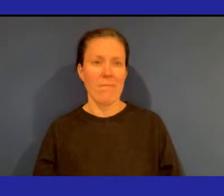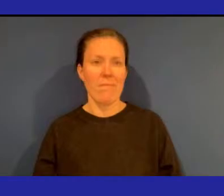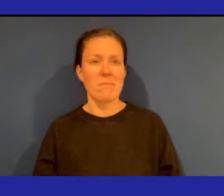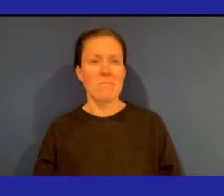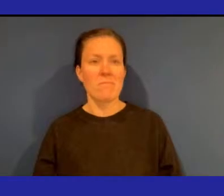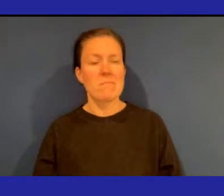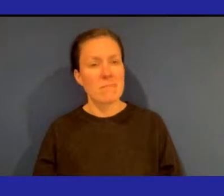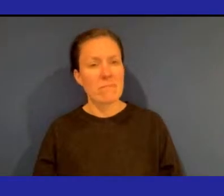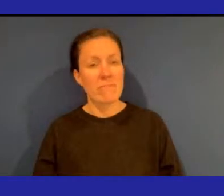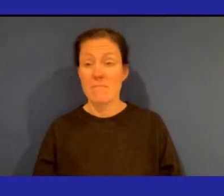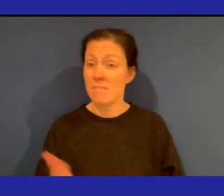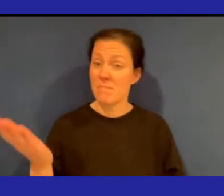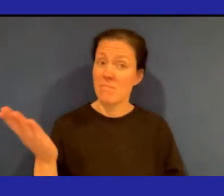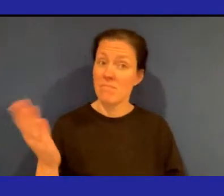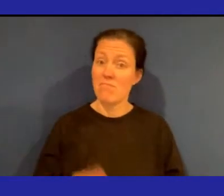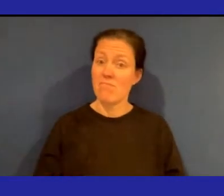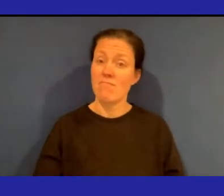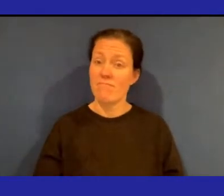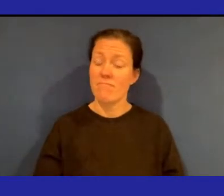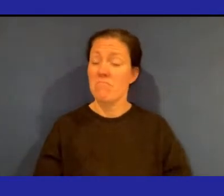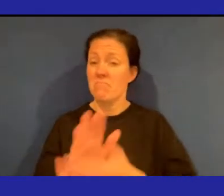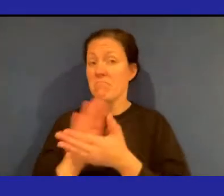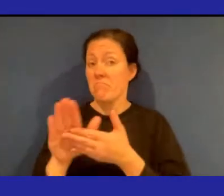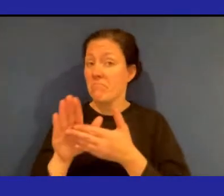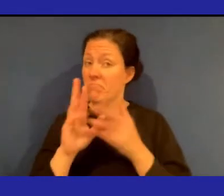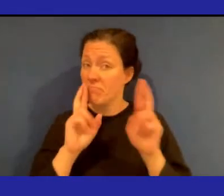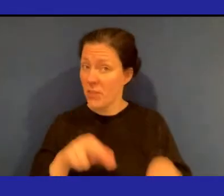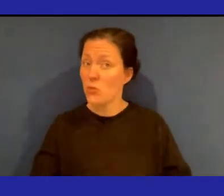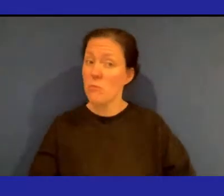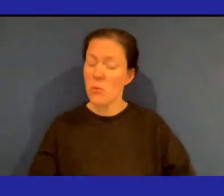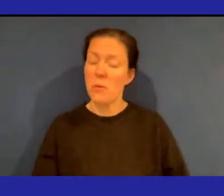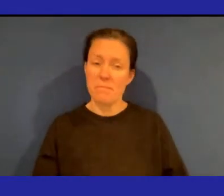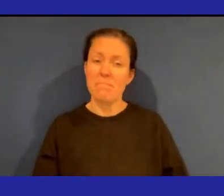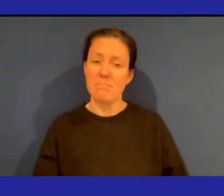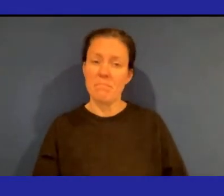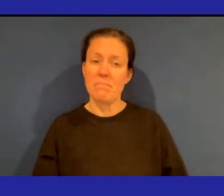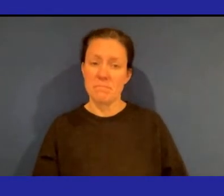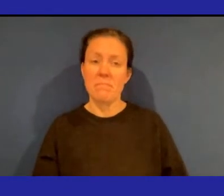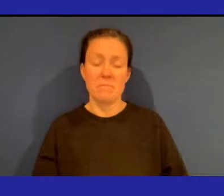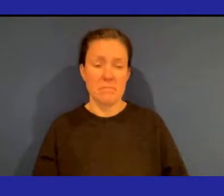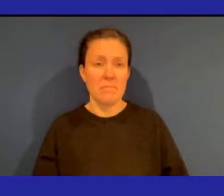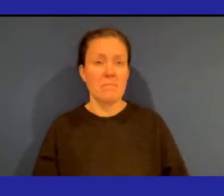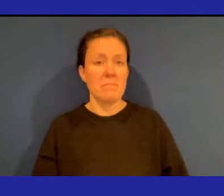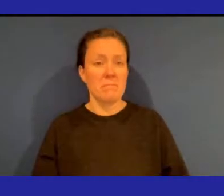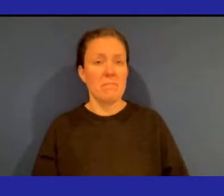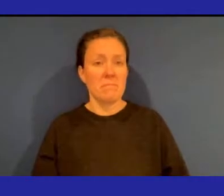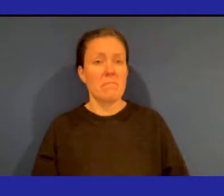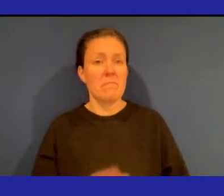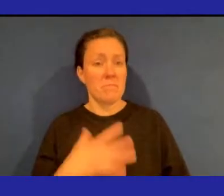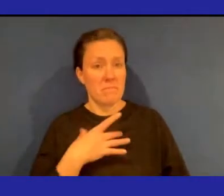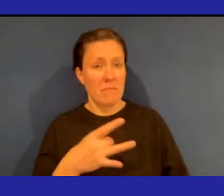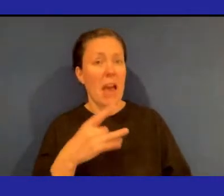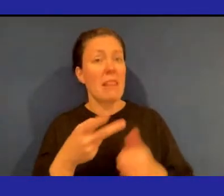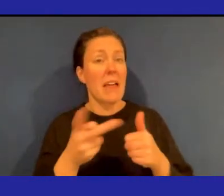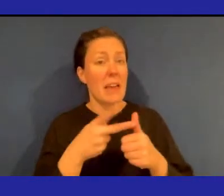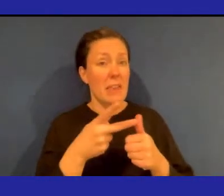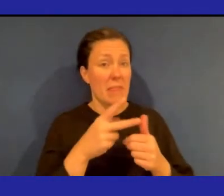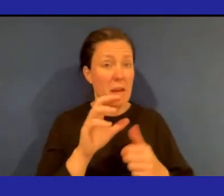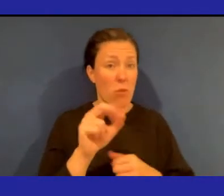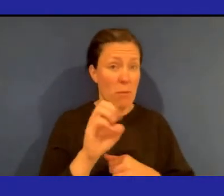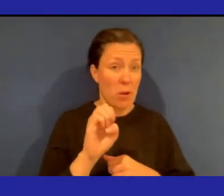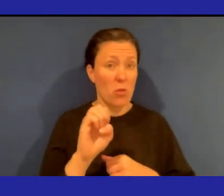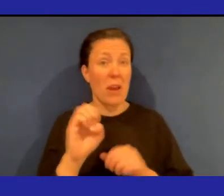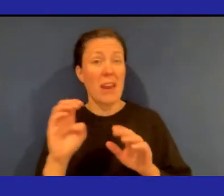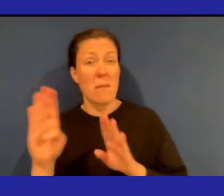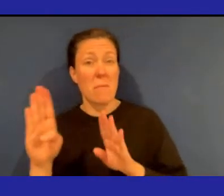Mr. Chair? Nice report. I like the integration of primary care into behavioral health that you